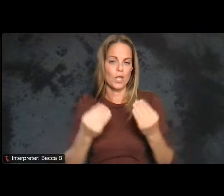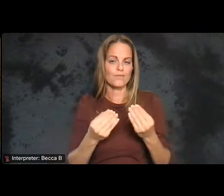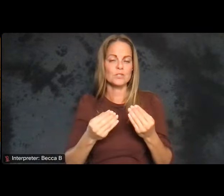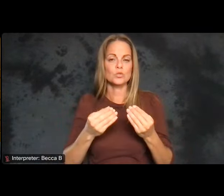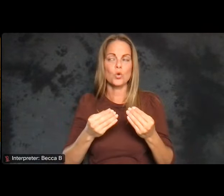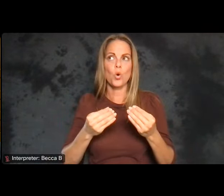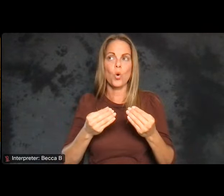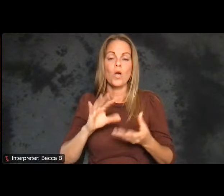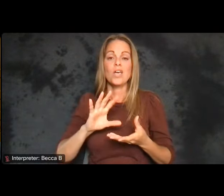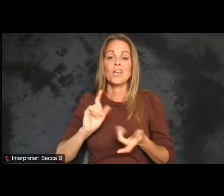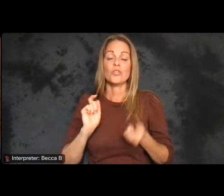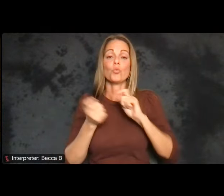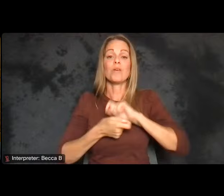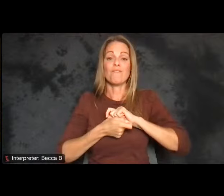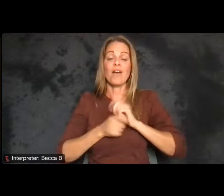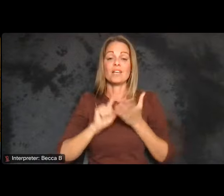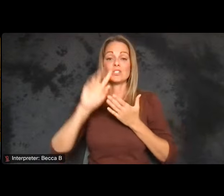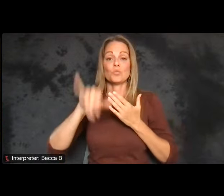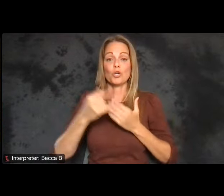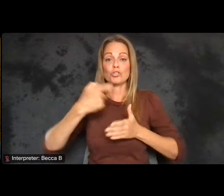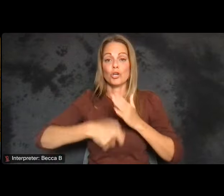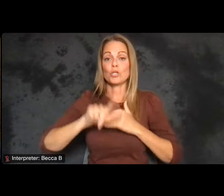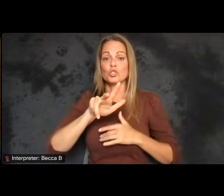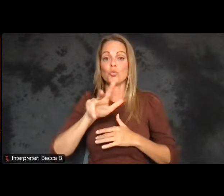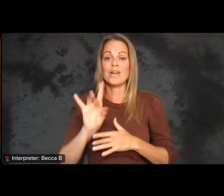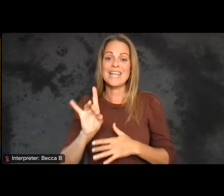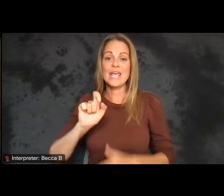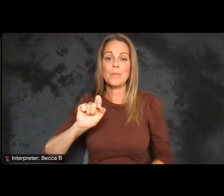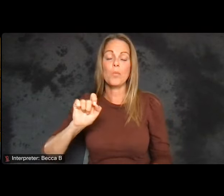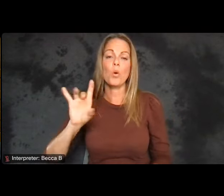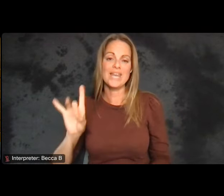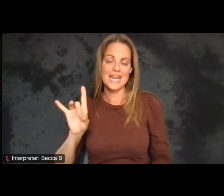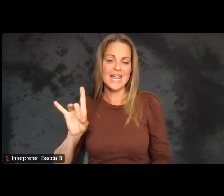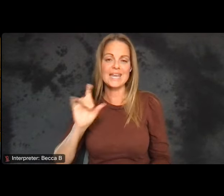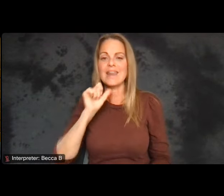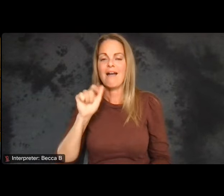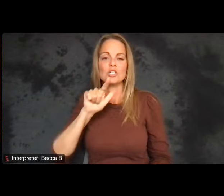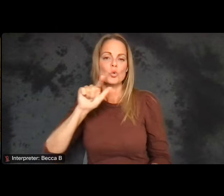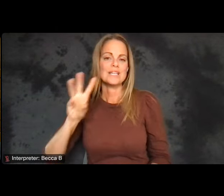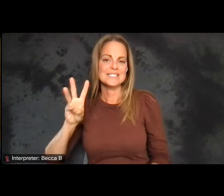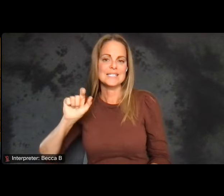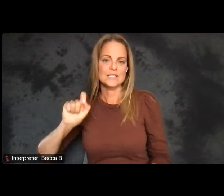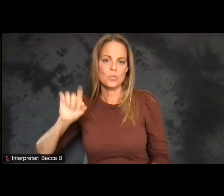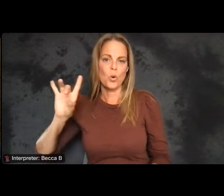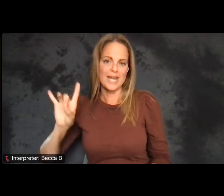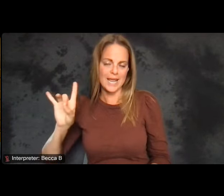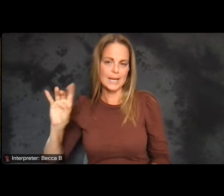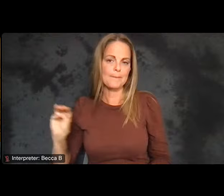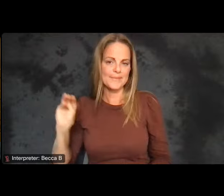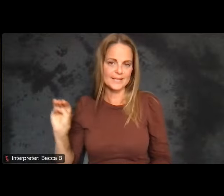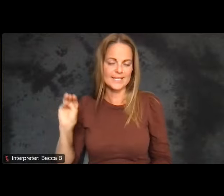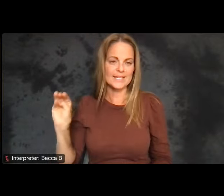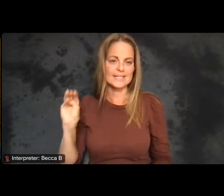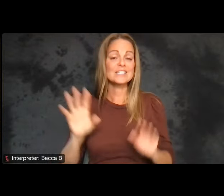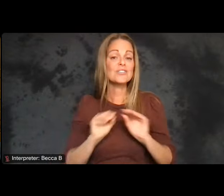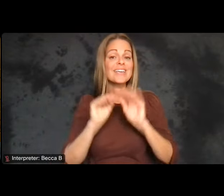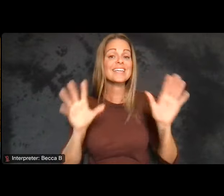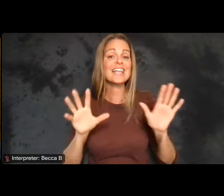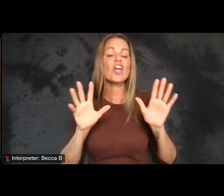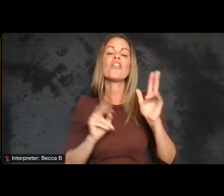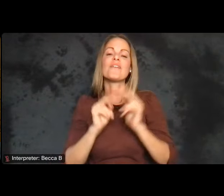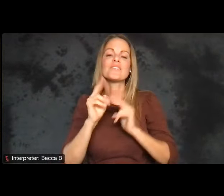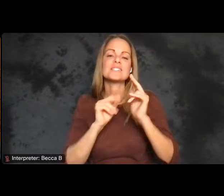cost $28.8 million rather than $26.8 million. And just to clarify, that facility would be owned